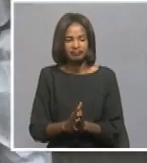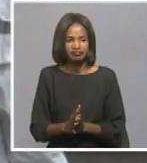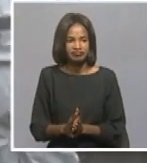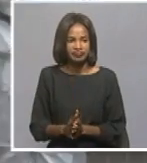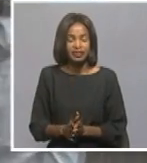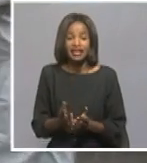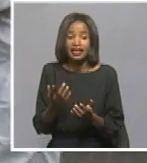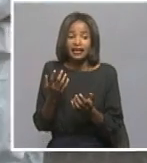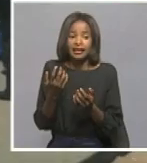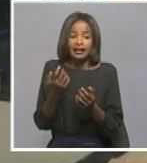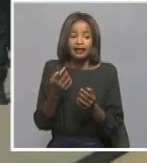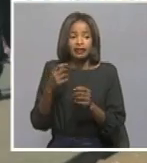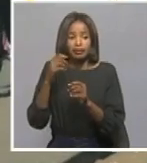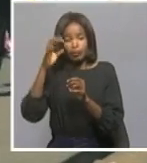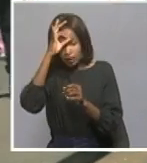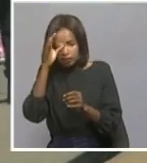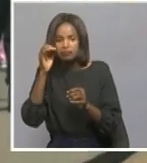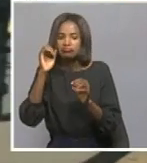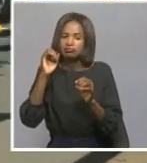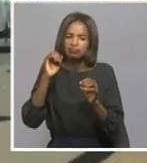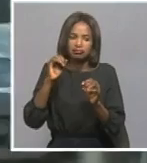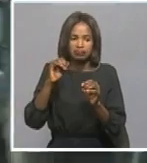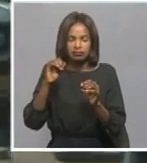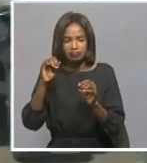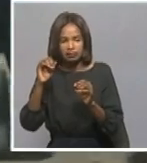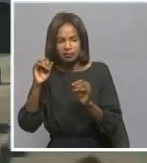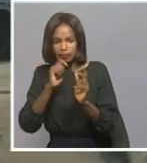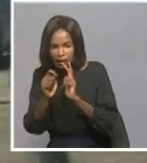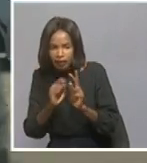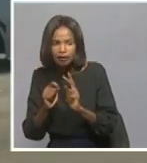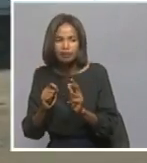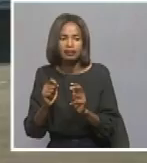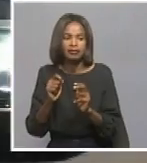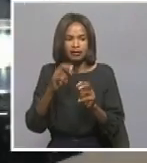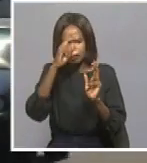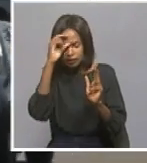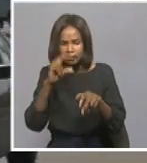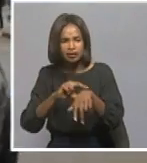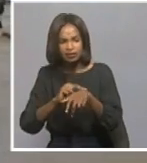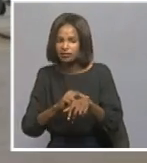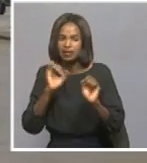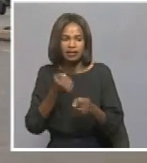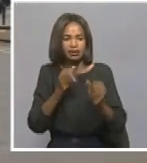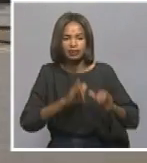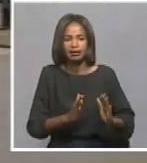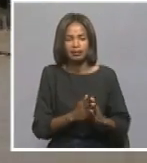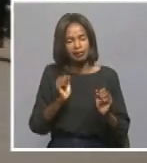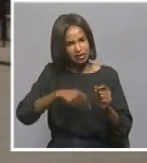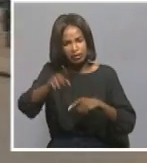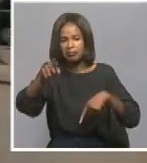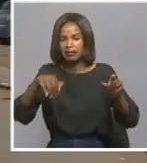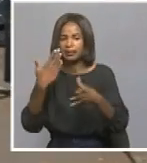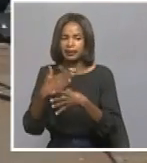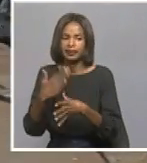essential services like the media, like the police, like electricians and so on, and the nurses and the health staff. And